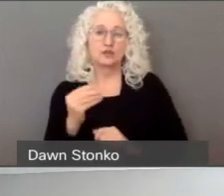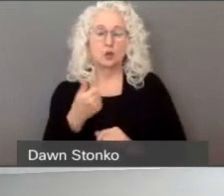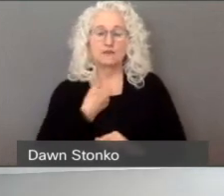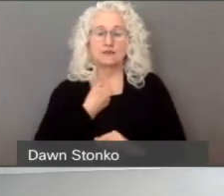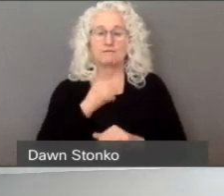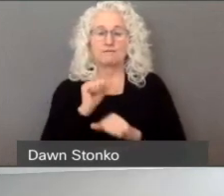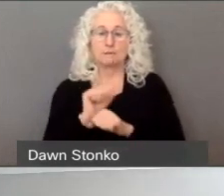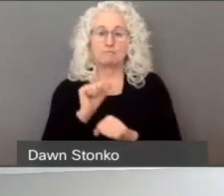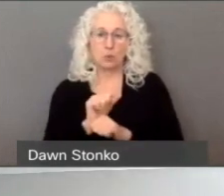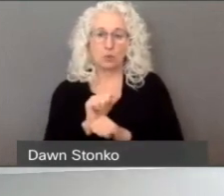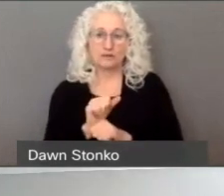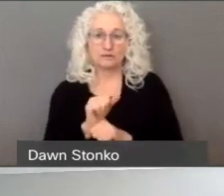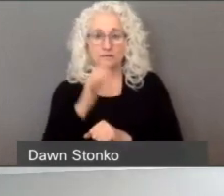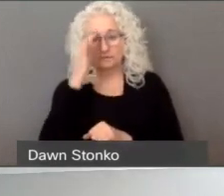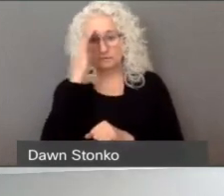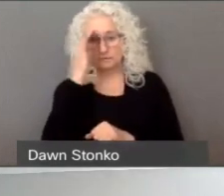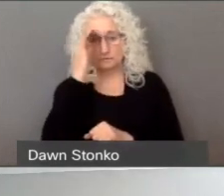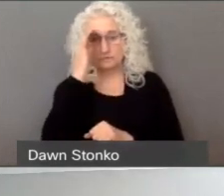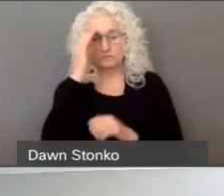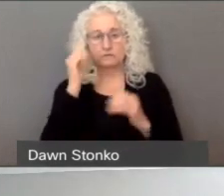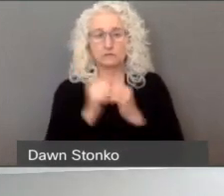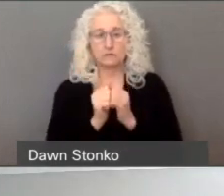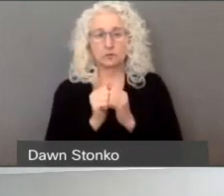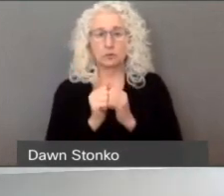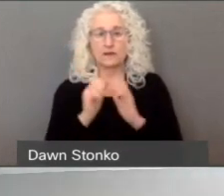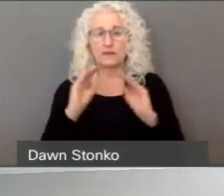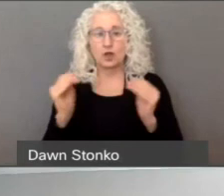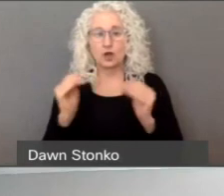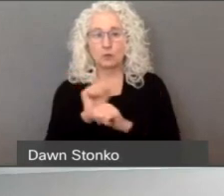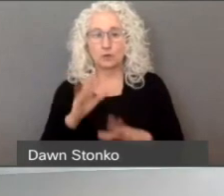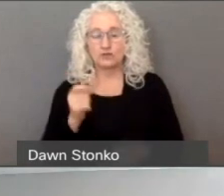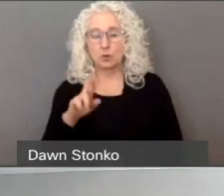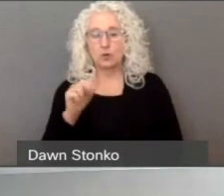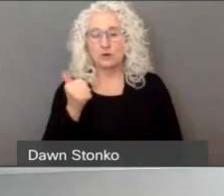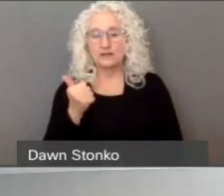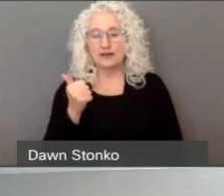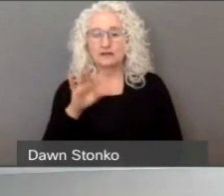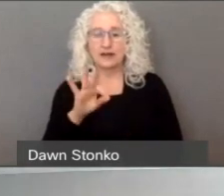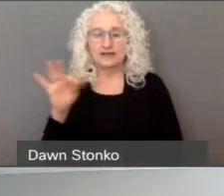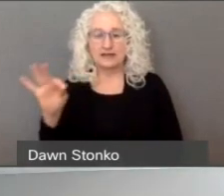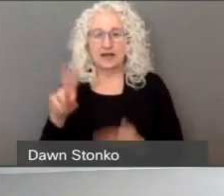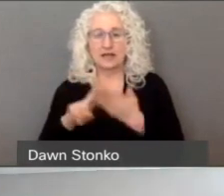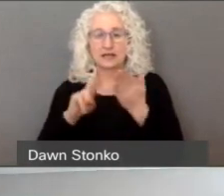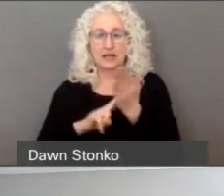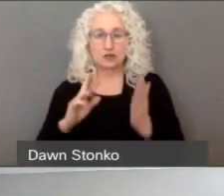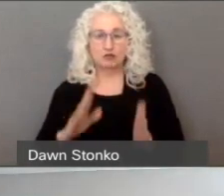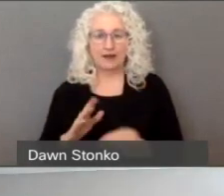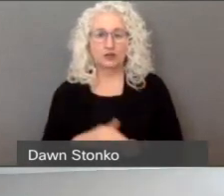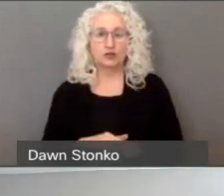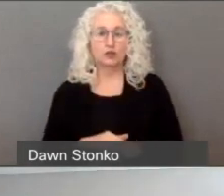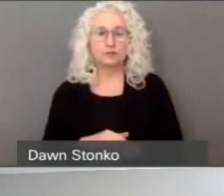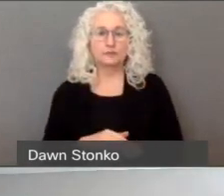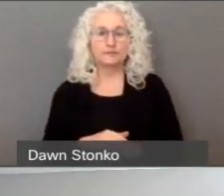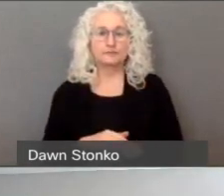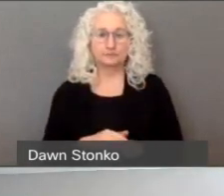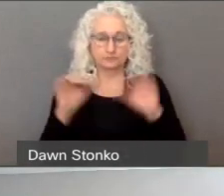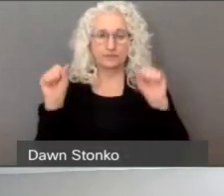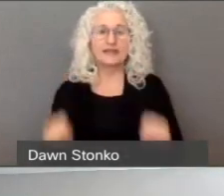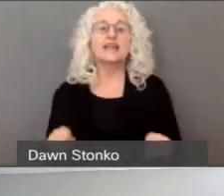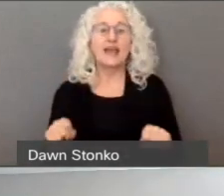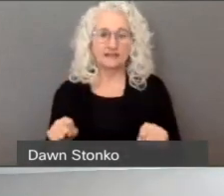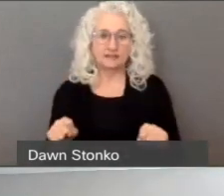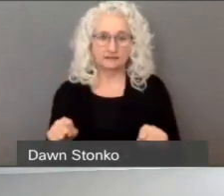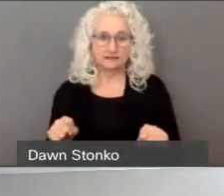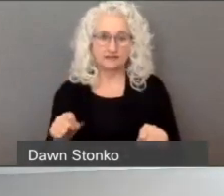self-employed with no employees or a 1099 contractor can,